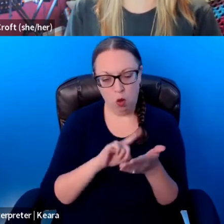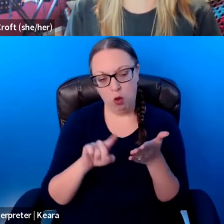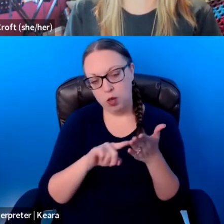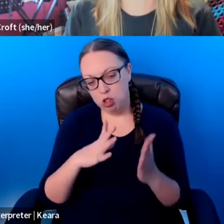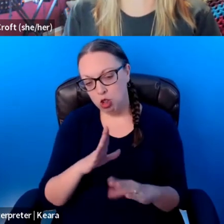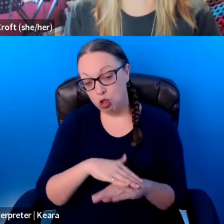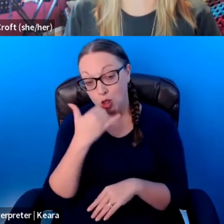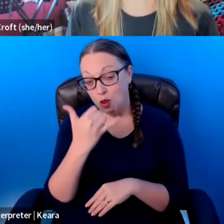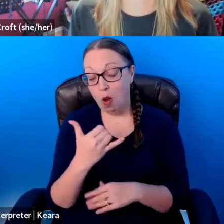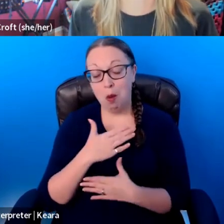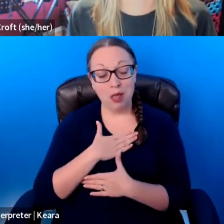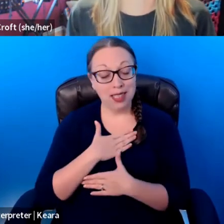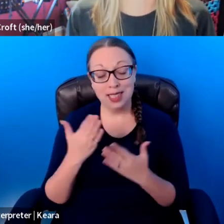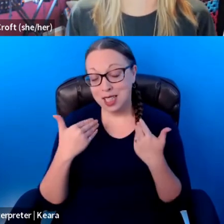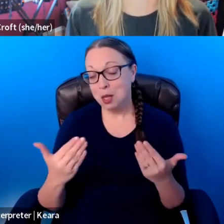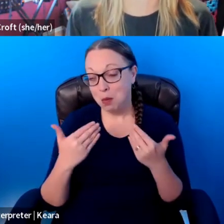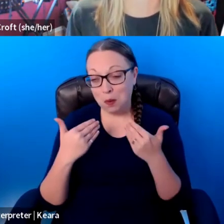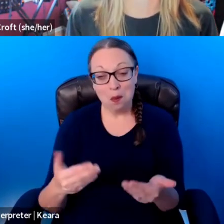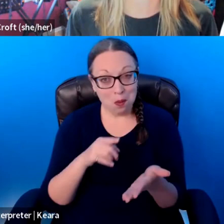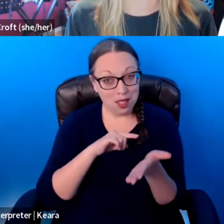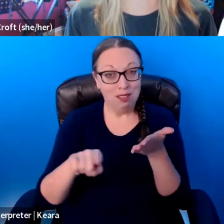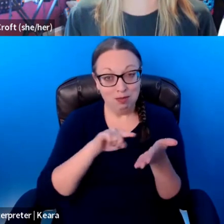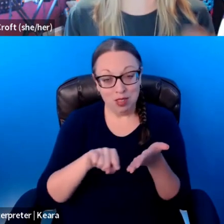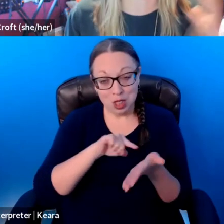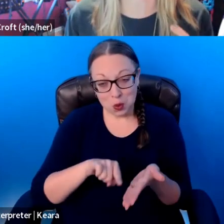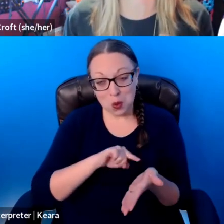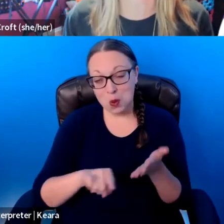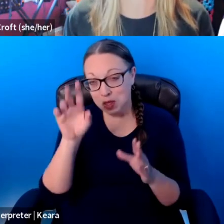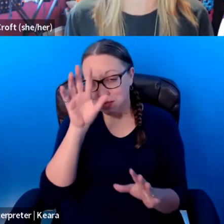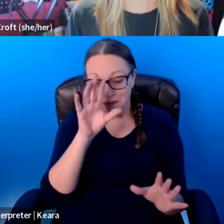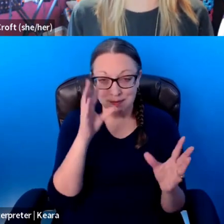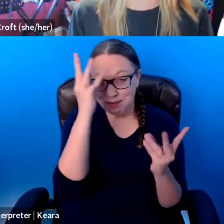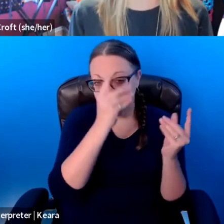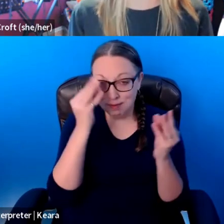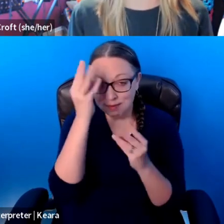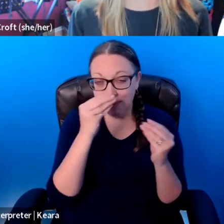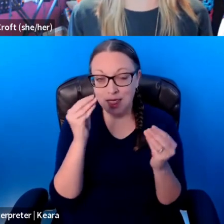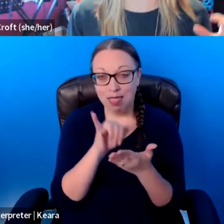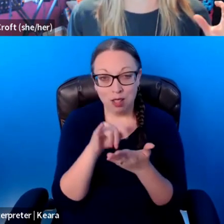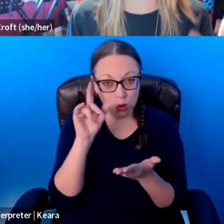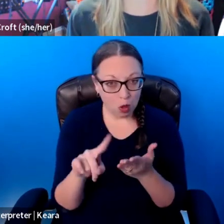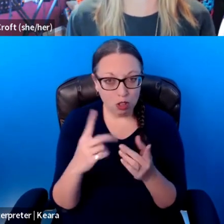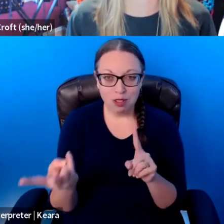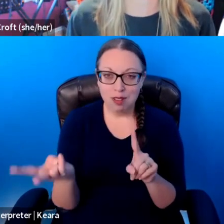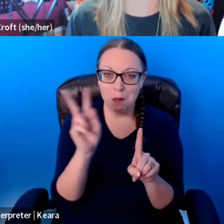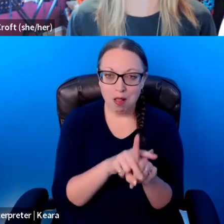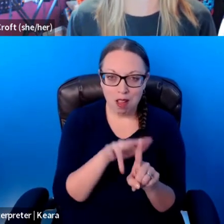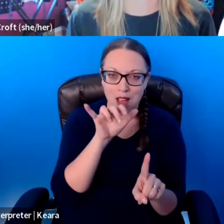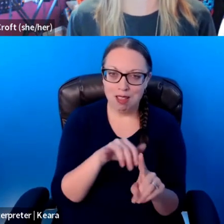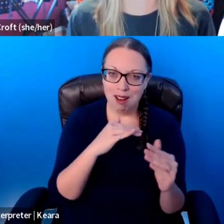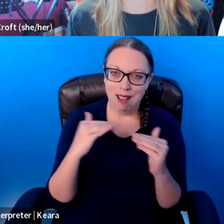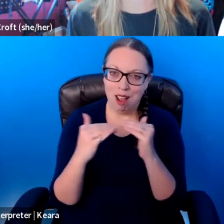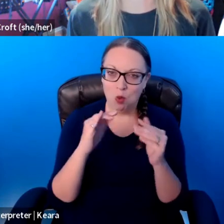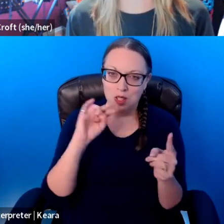let's keep going. Let's keep exploring these critical questions. Let's apply that equity lens. Let's really dig into this